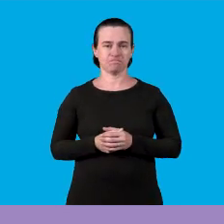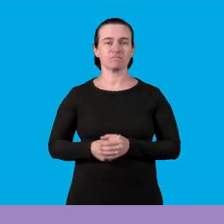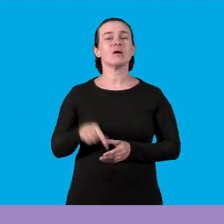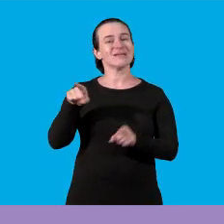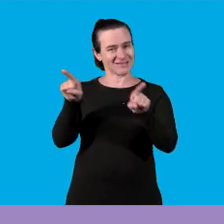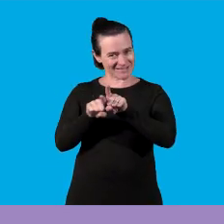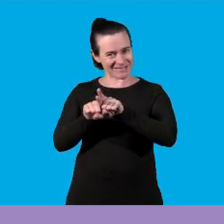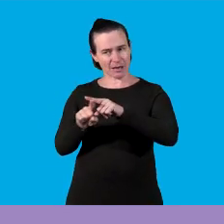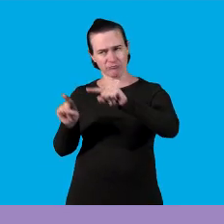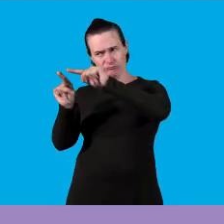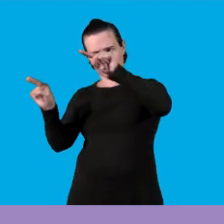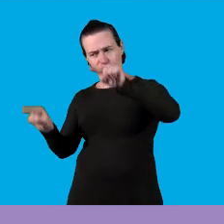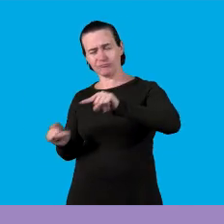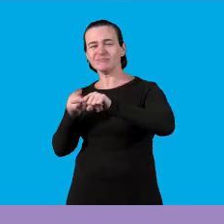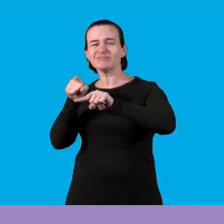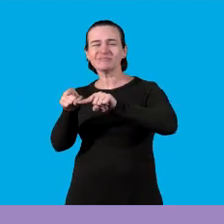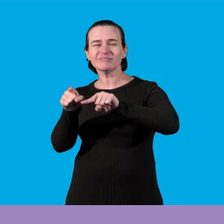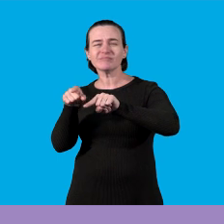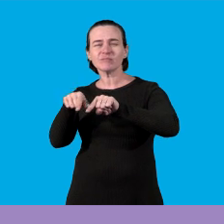GLMN, is also a trapezium.